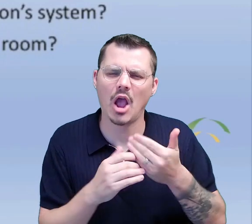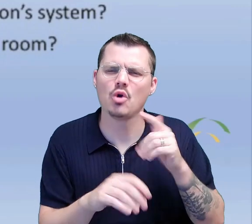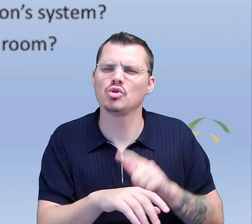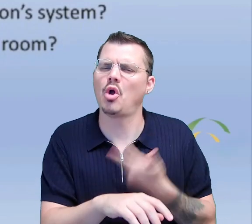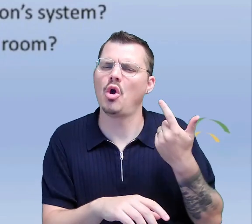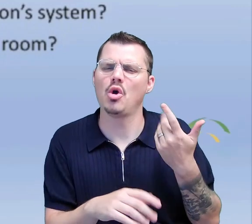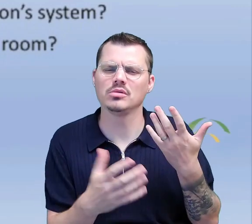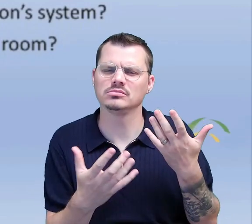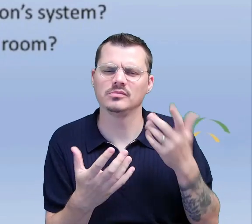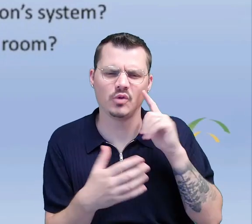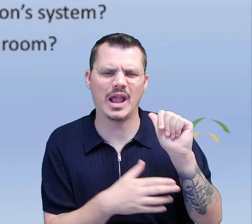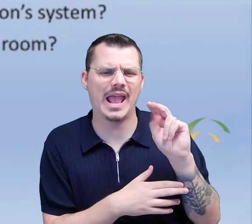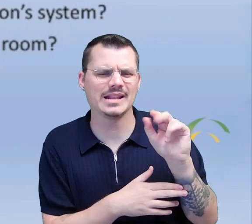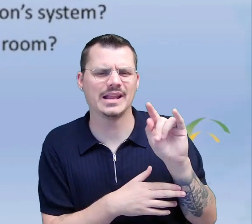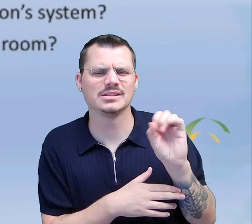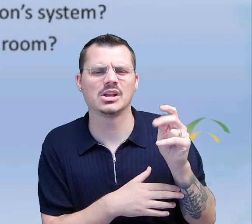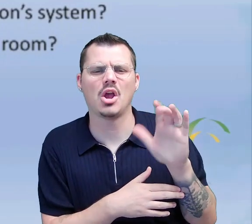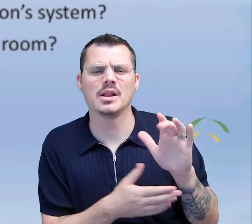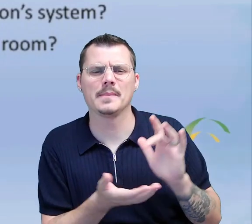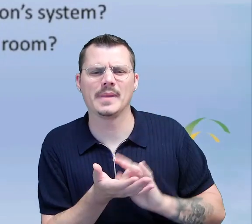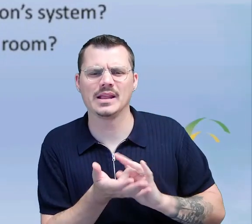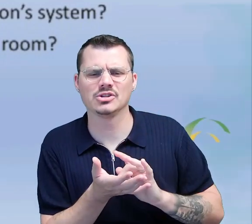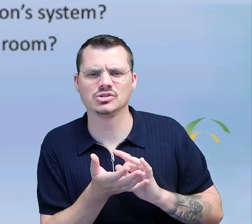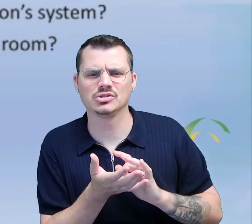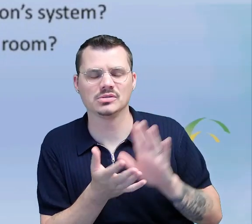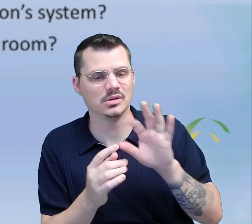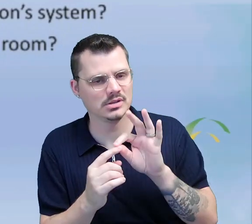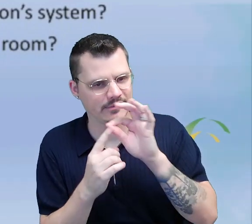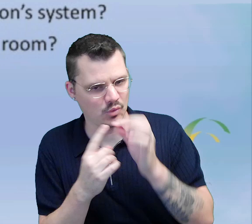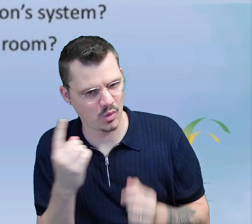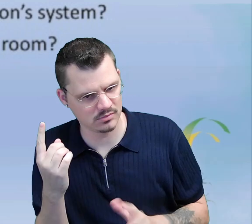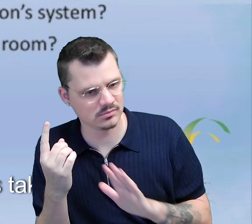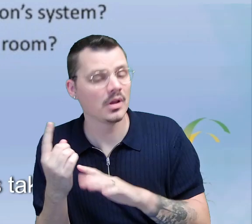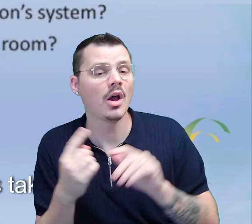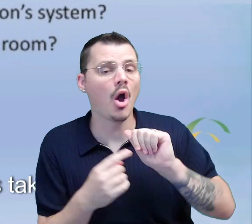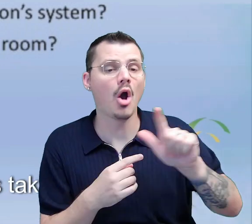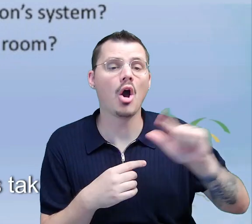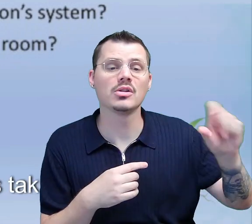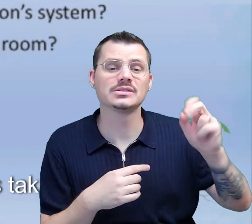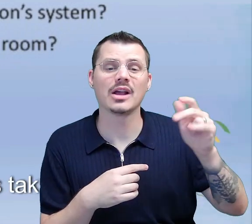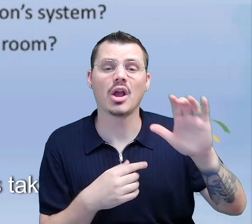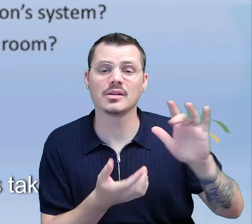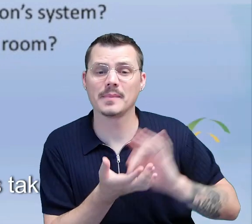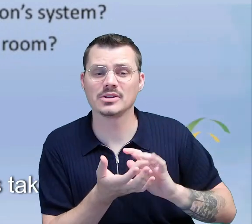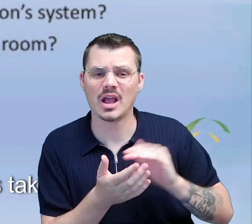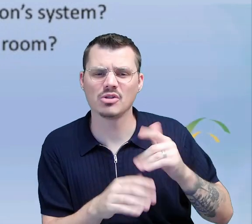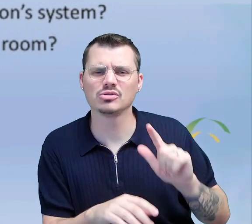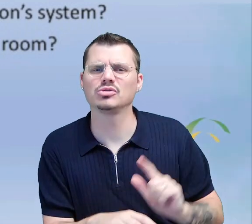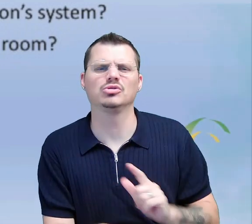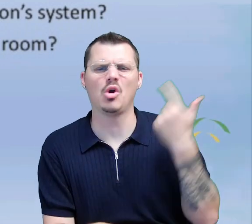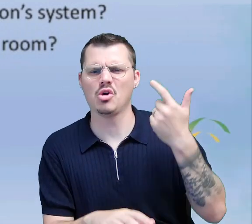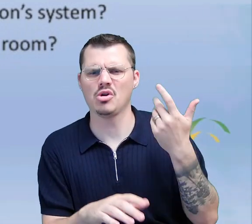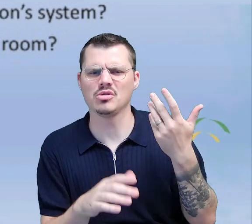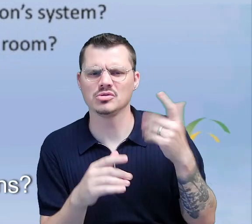How long does it take for an antipsychotic medication, except for one? All the other antipsychotic medications take